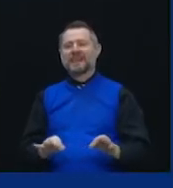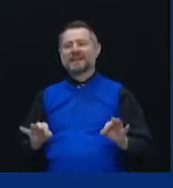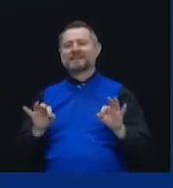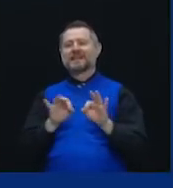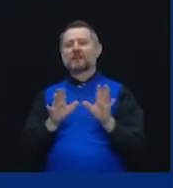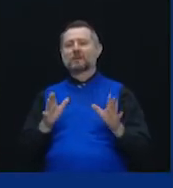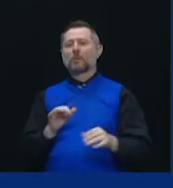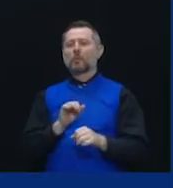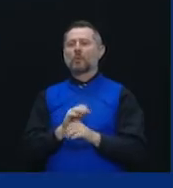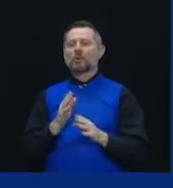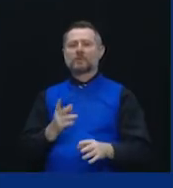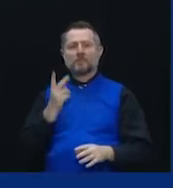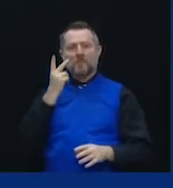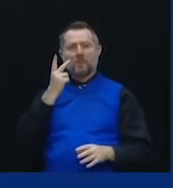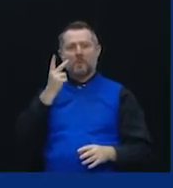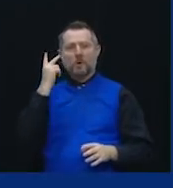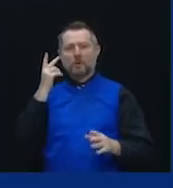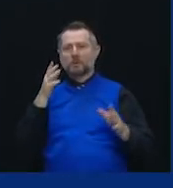For me,